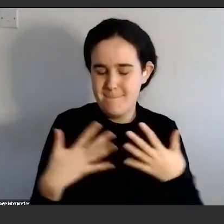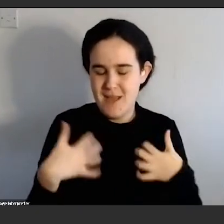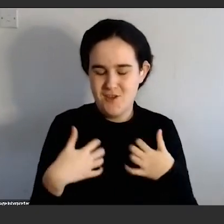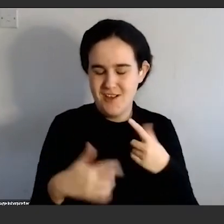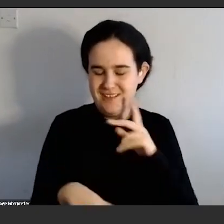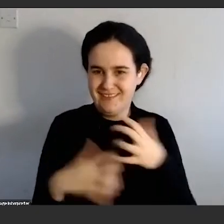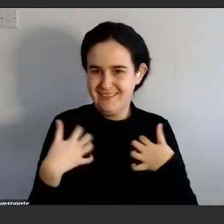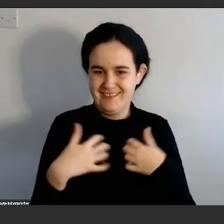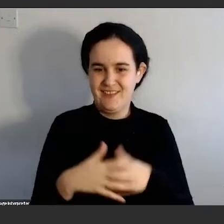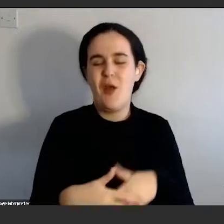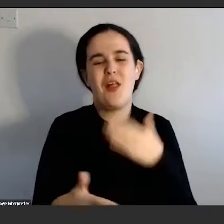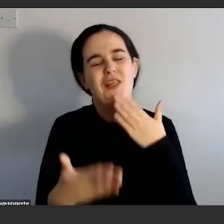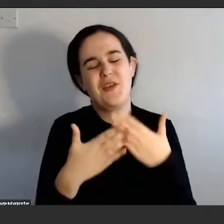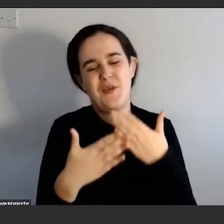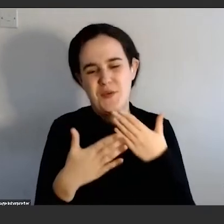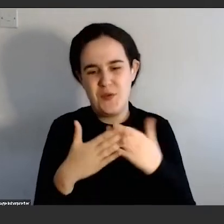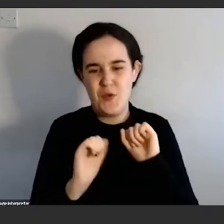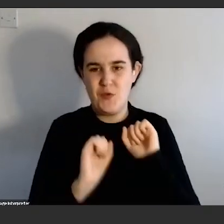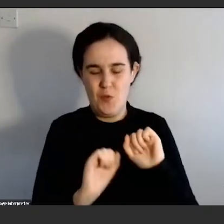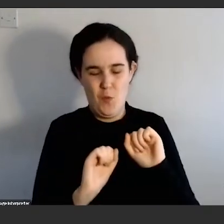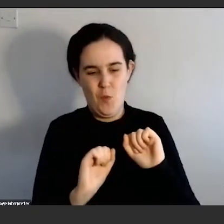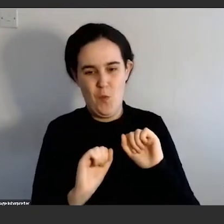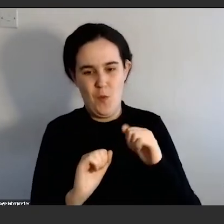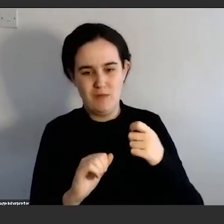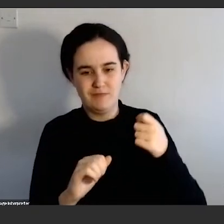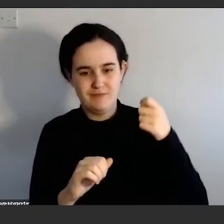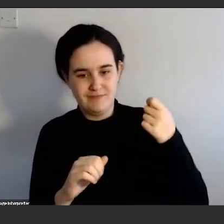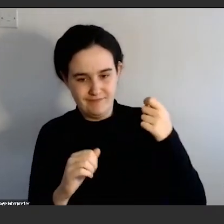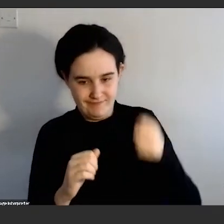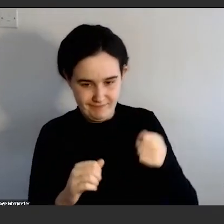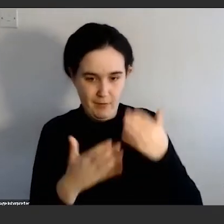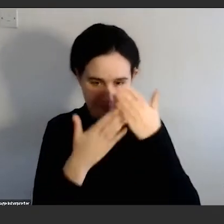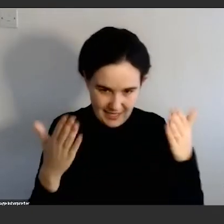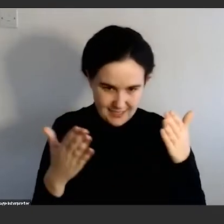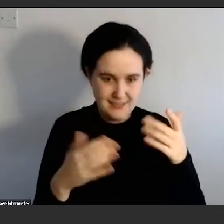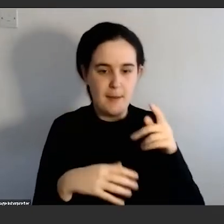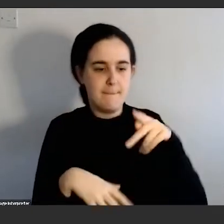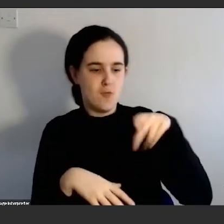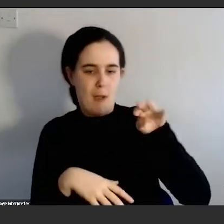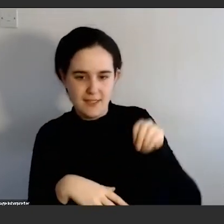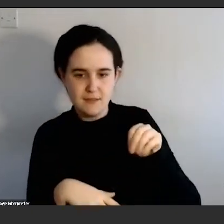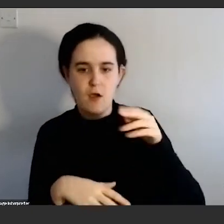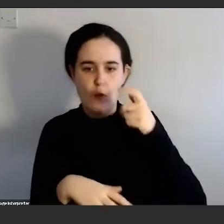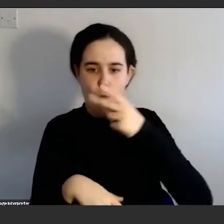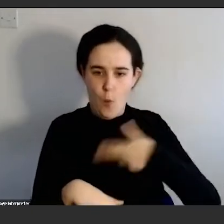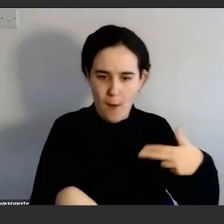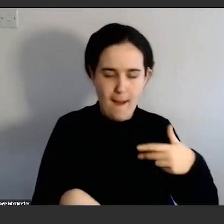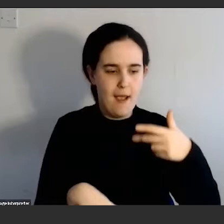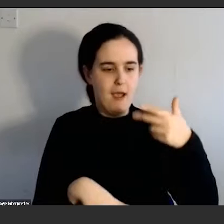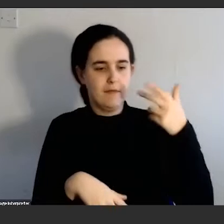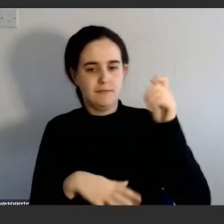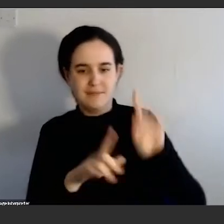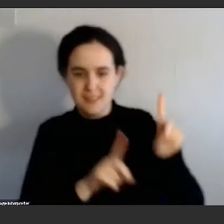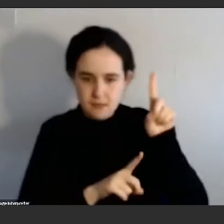Ageman Manu, Minister Horowitz, the President of the International Disability Alliance, Yanis Varadkar, thank you so much for